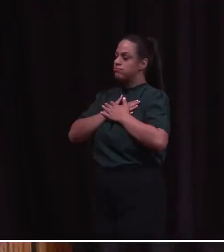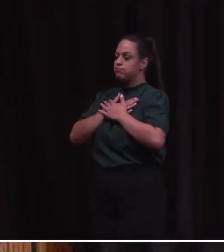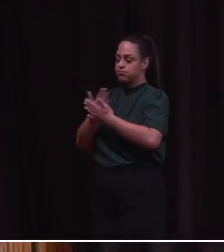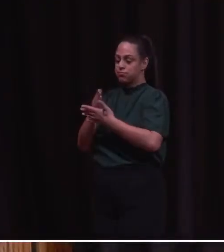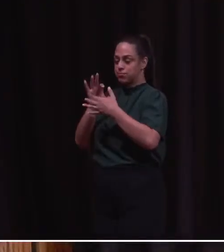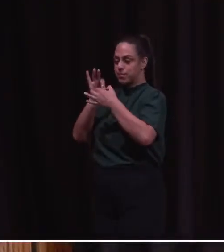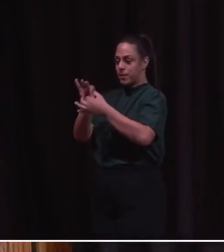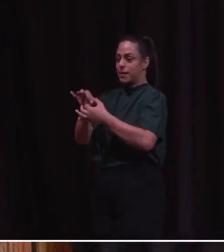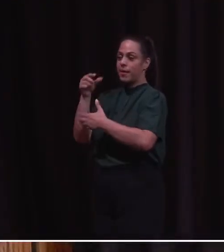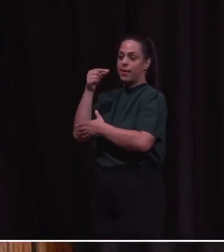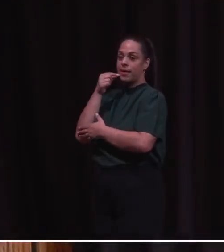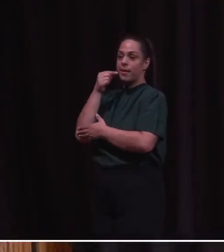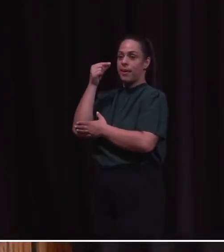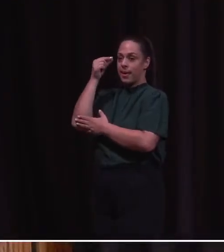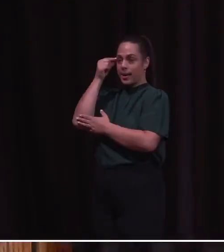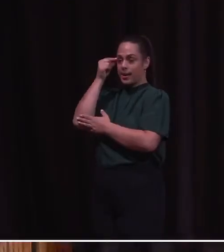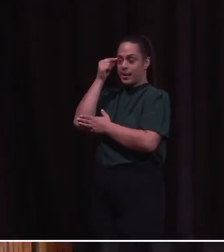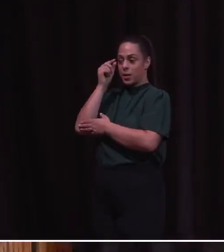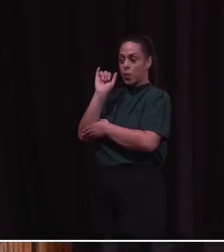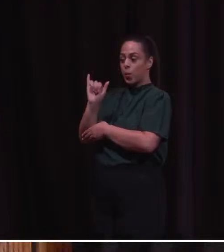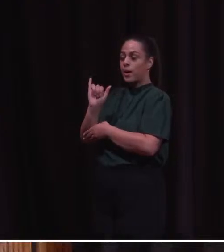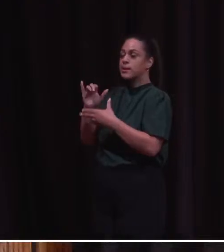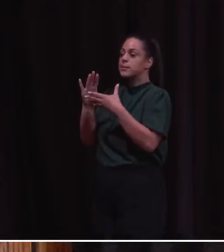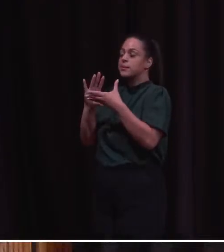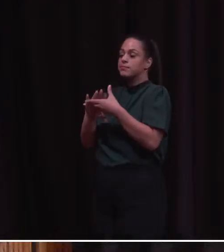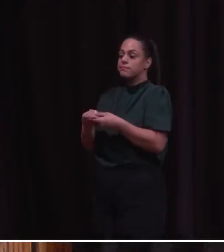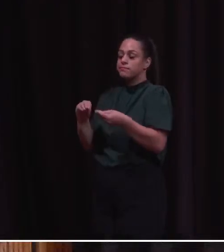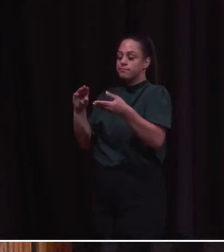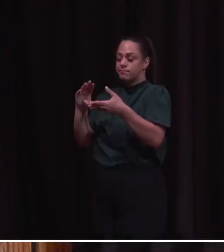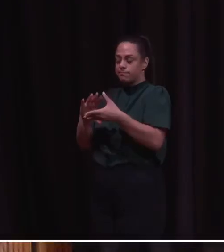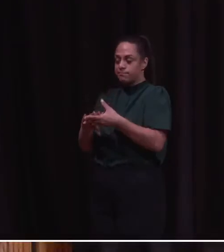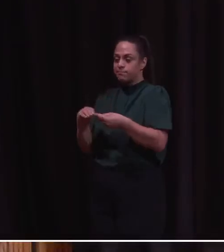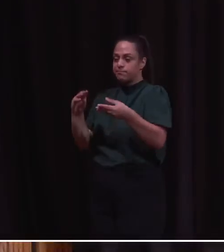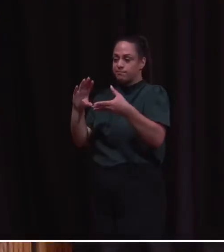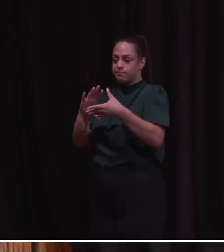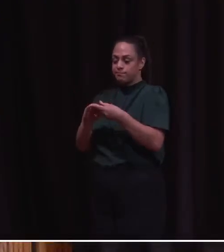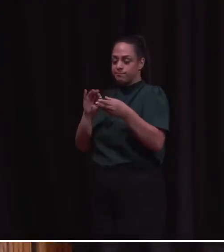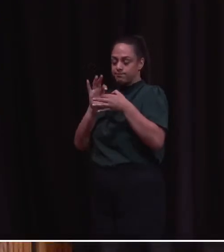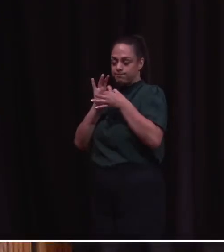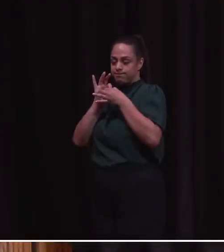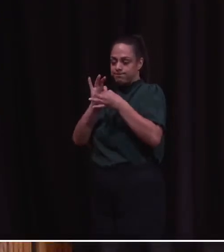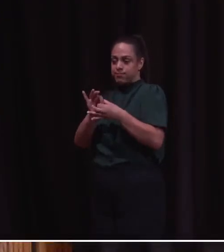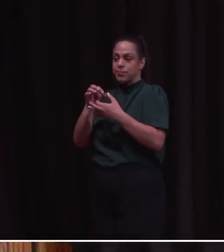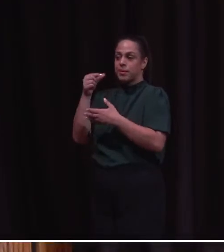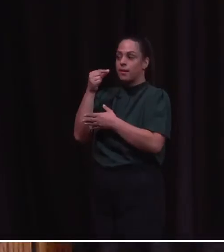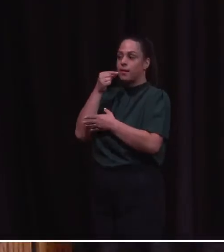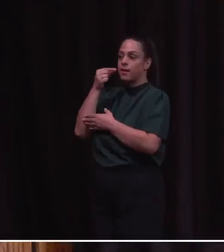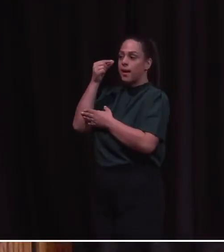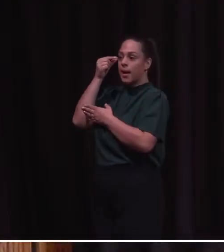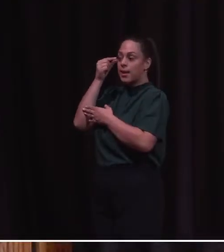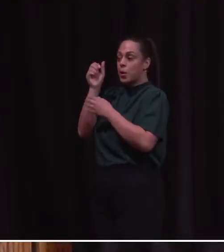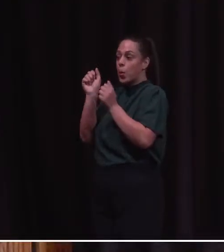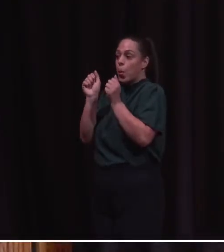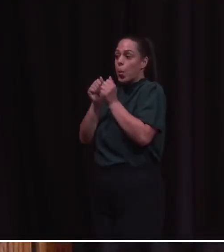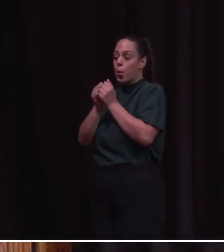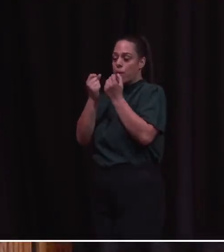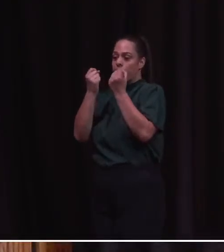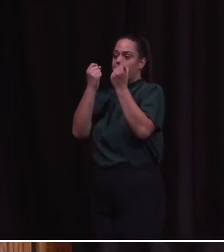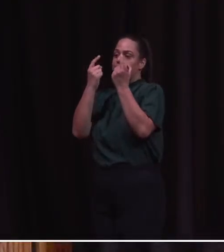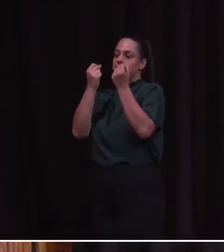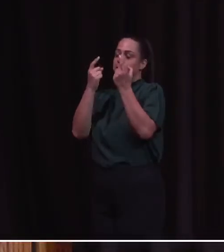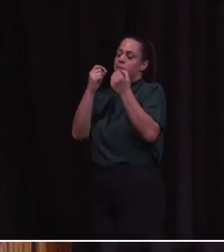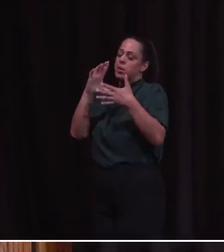the narrative of gendered corporeality that dominates Western interpretation of the social world is a